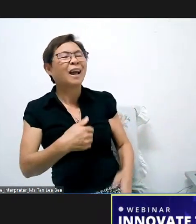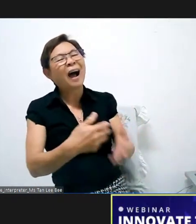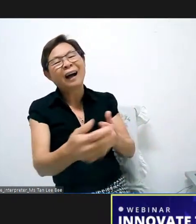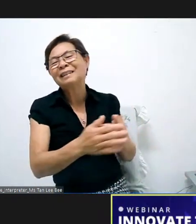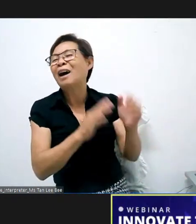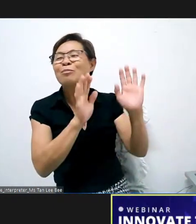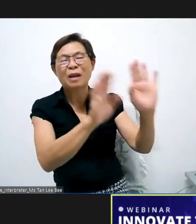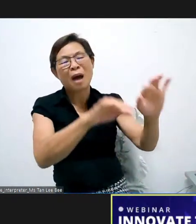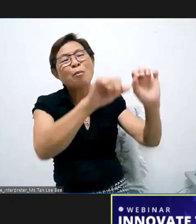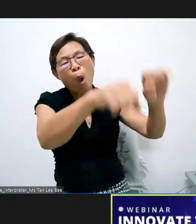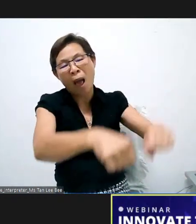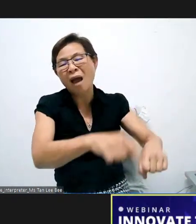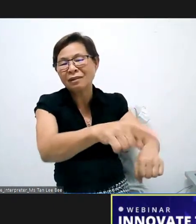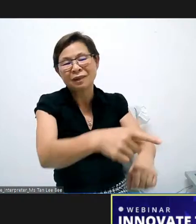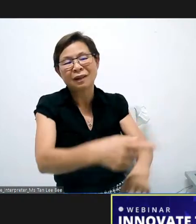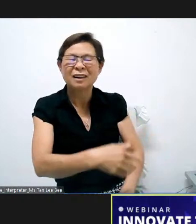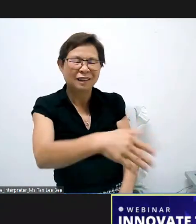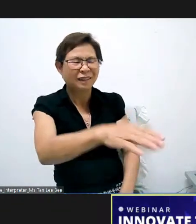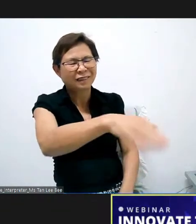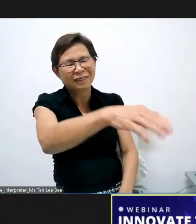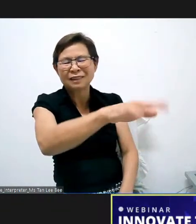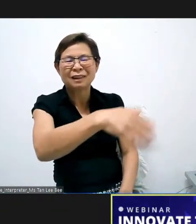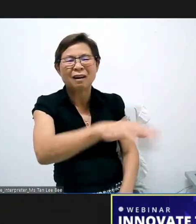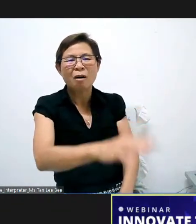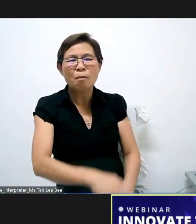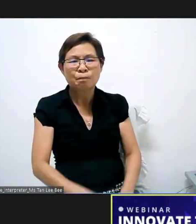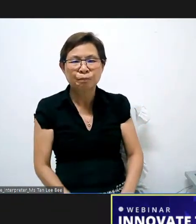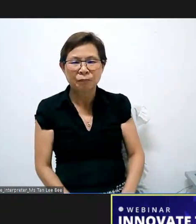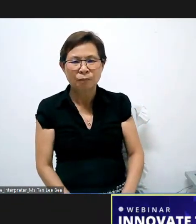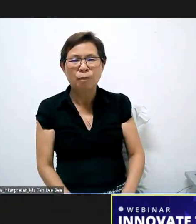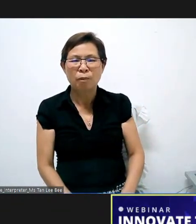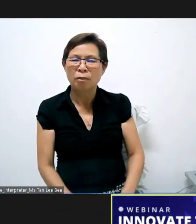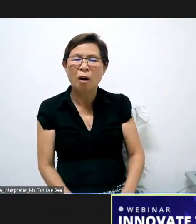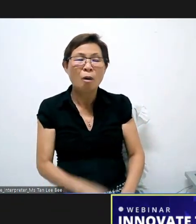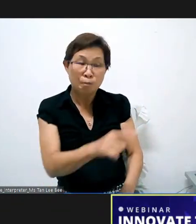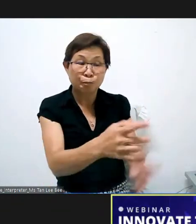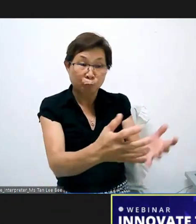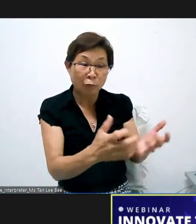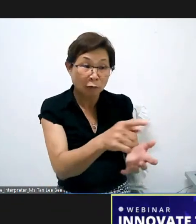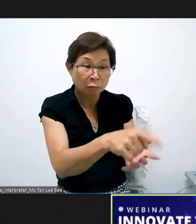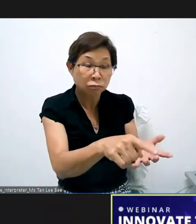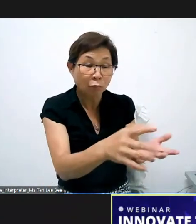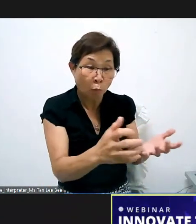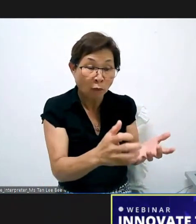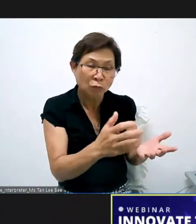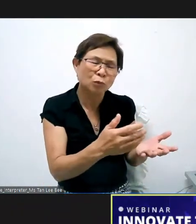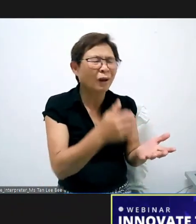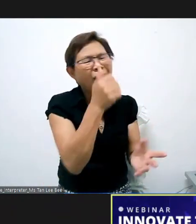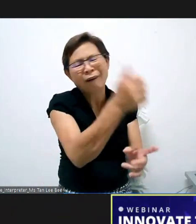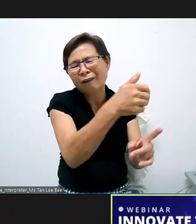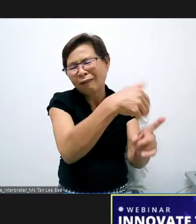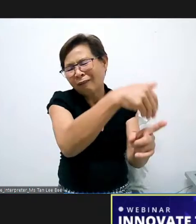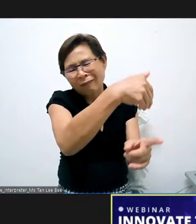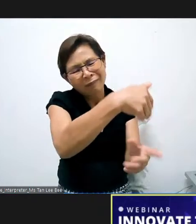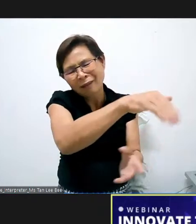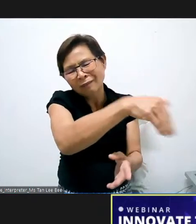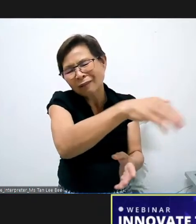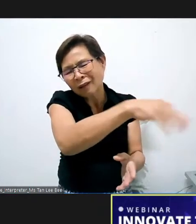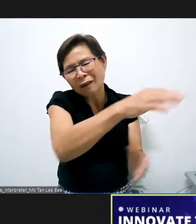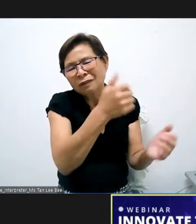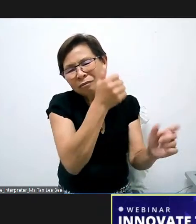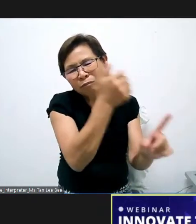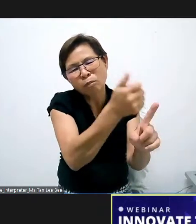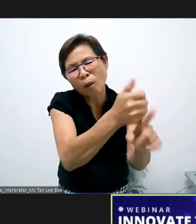just they want to do it because they just they want to do it. Just let them do it. Cannot, because we have to support